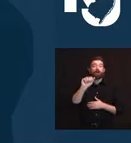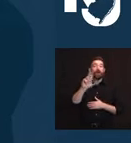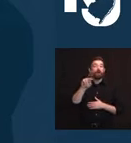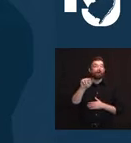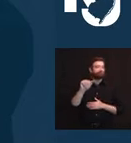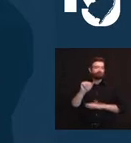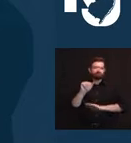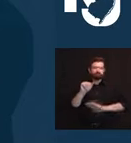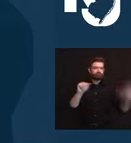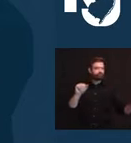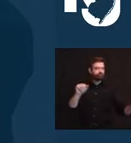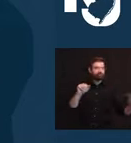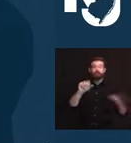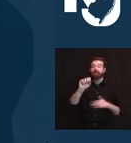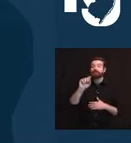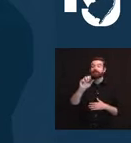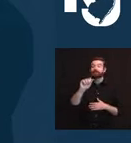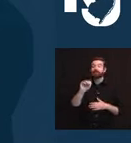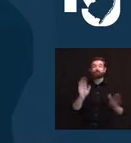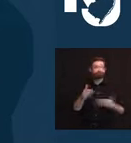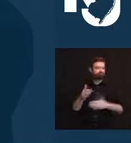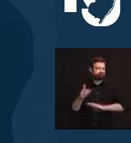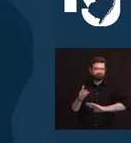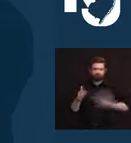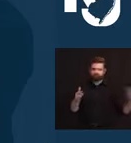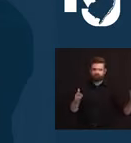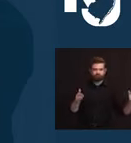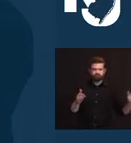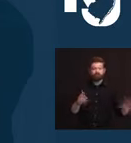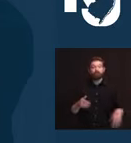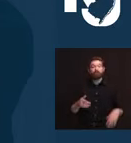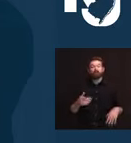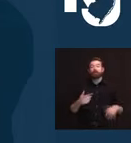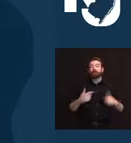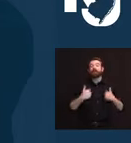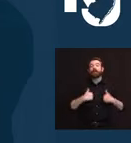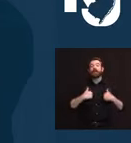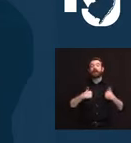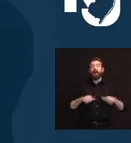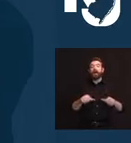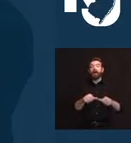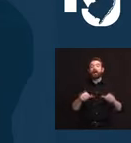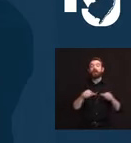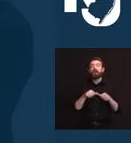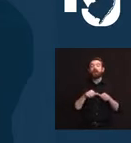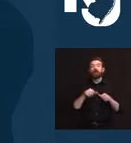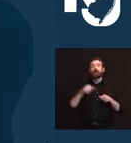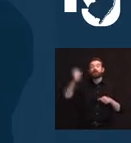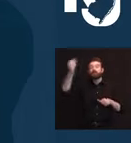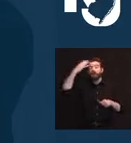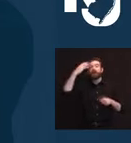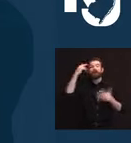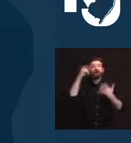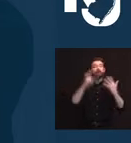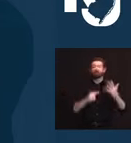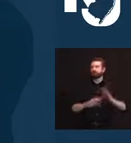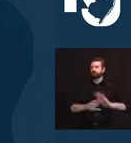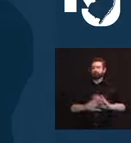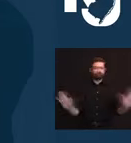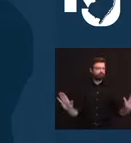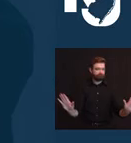bathing facilities. Medical spas, which solely perform elective and cosmetic medical procedures, are welcome